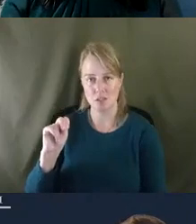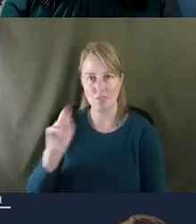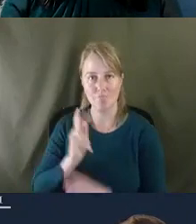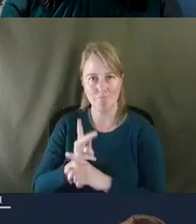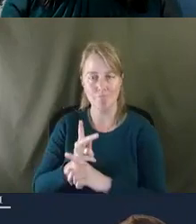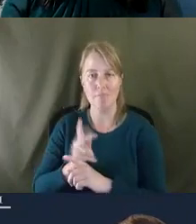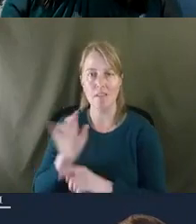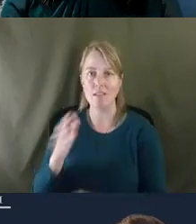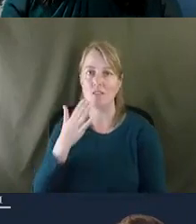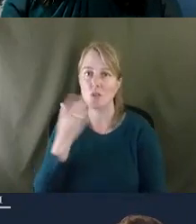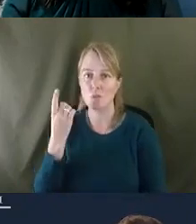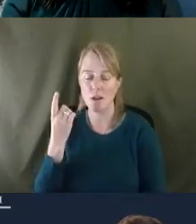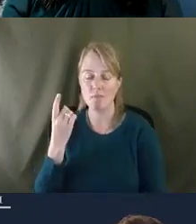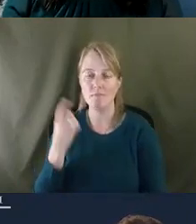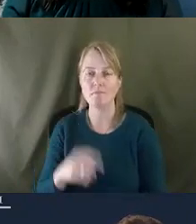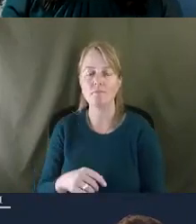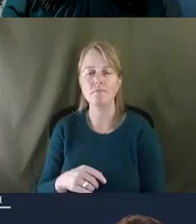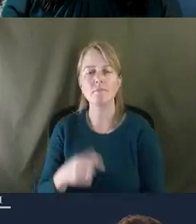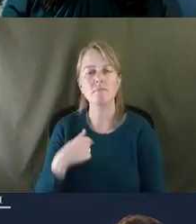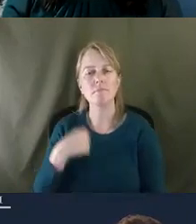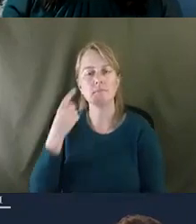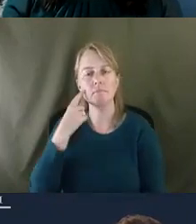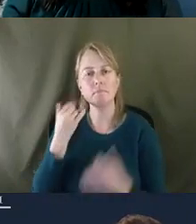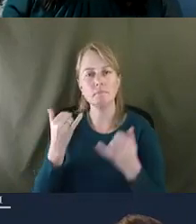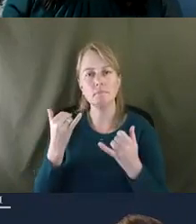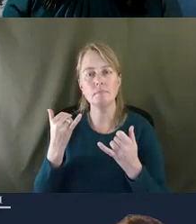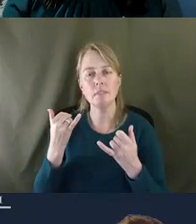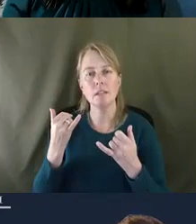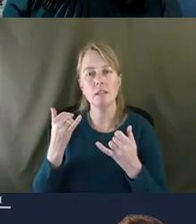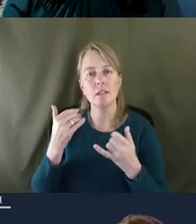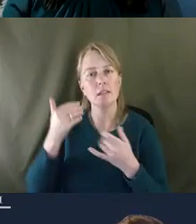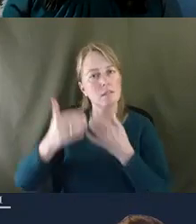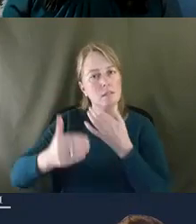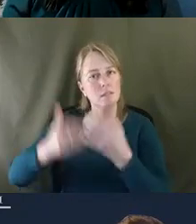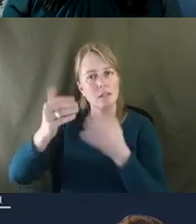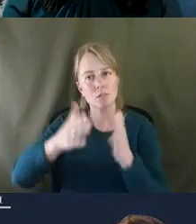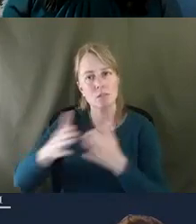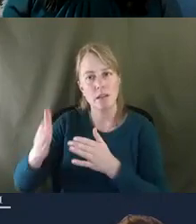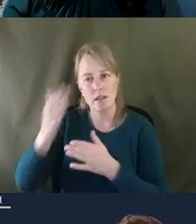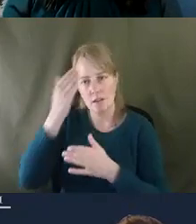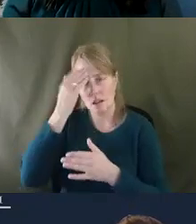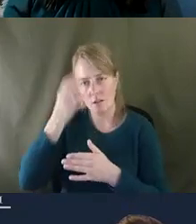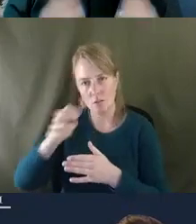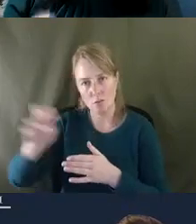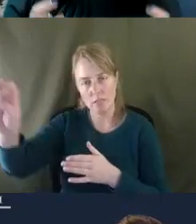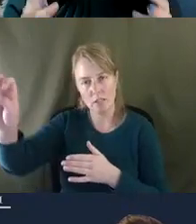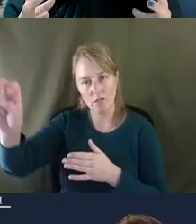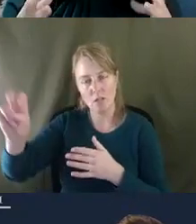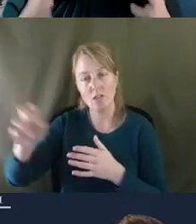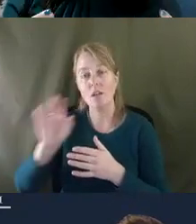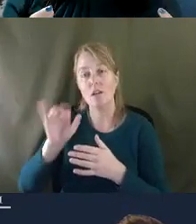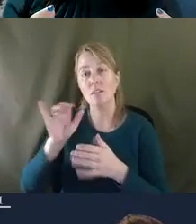I think right now, and I mentioned it earlier, that succession planning and knowledge transfer is a huge,